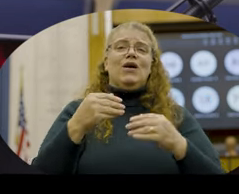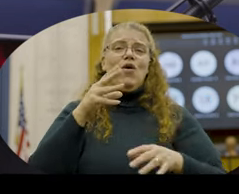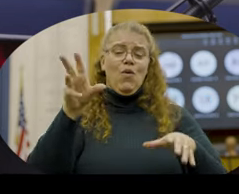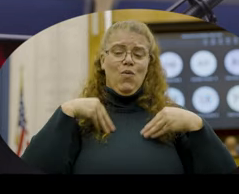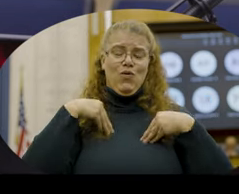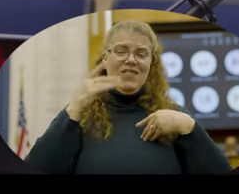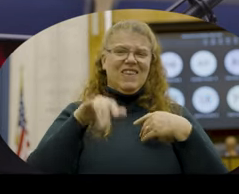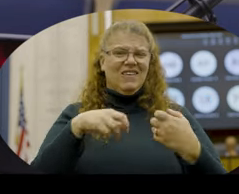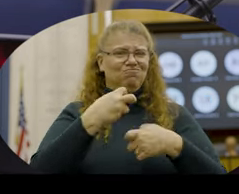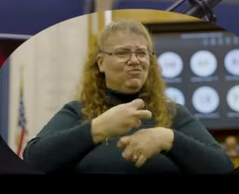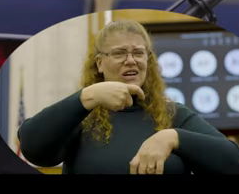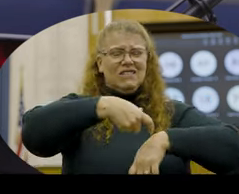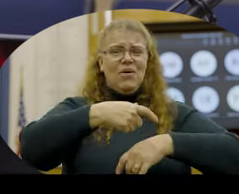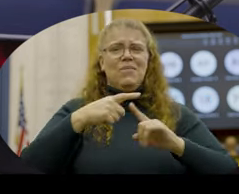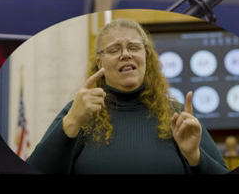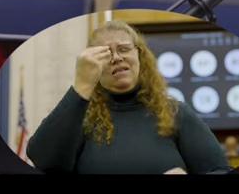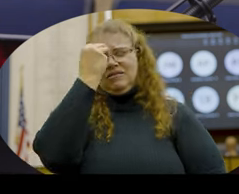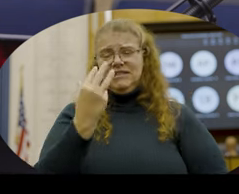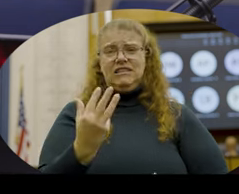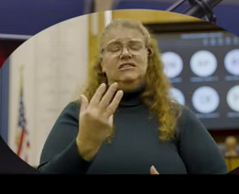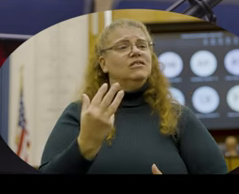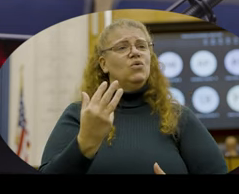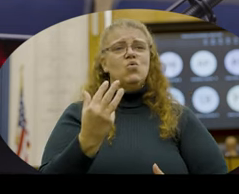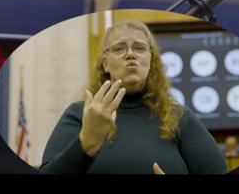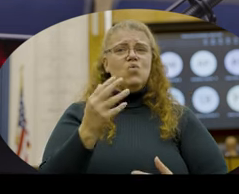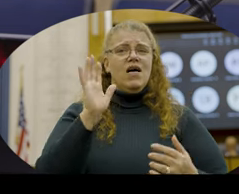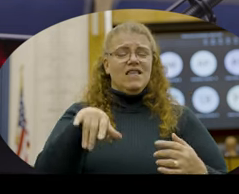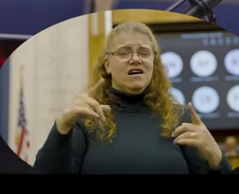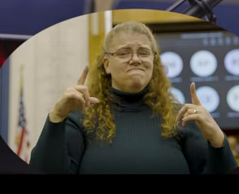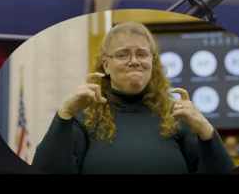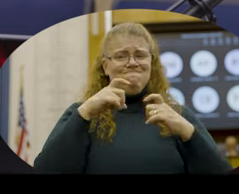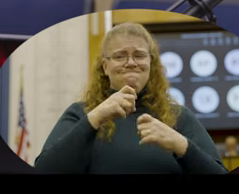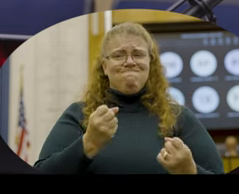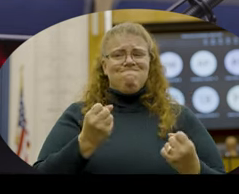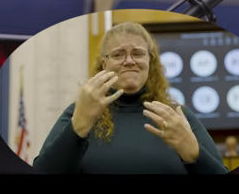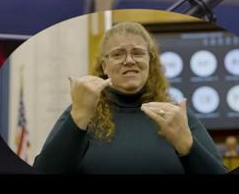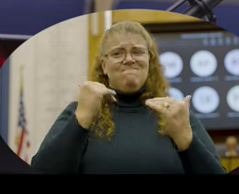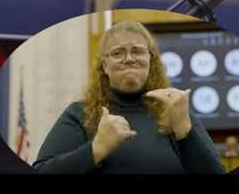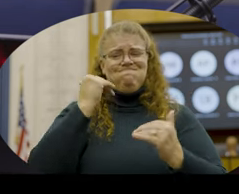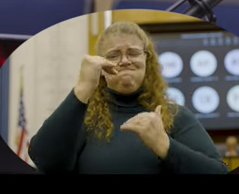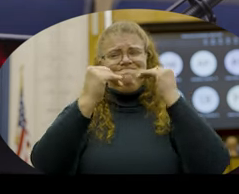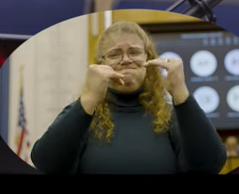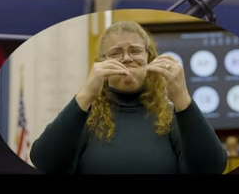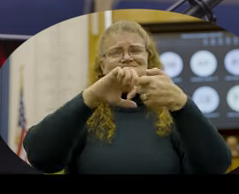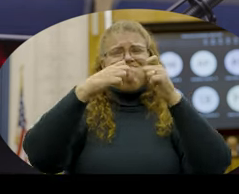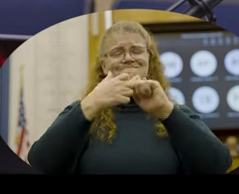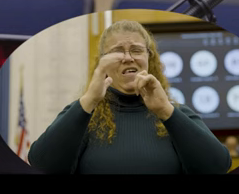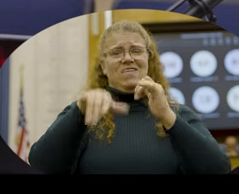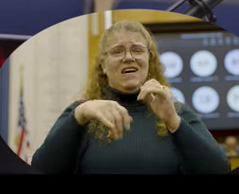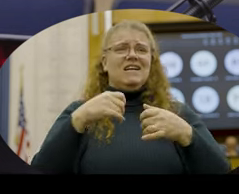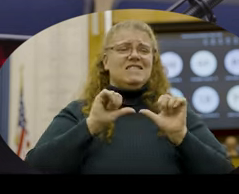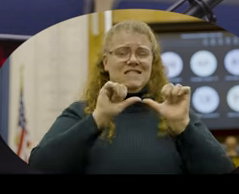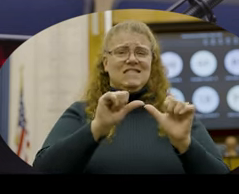times. Let me just say, this is a complicated and multi-layered issue. An existing state law